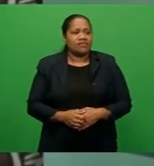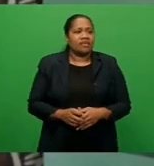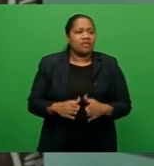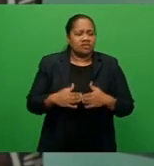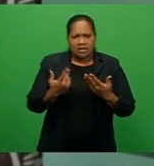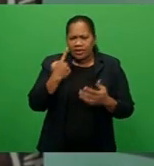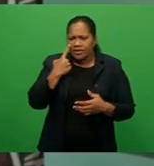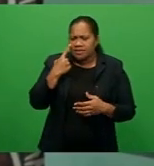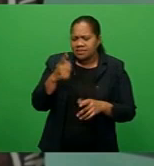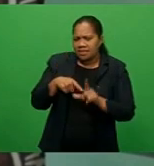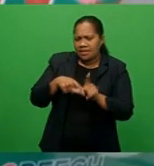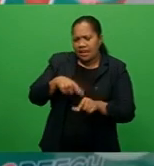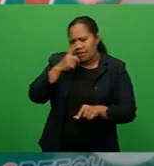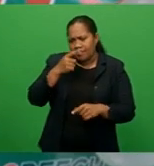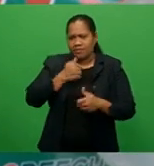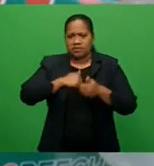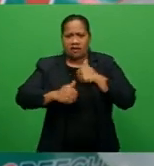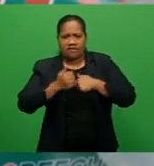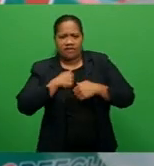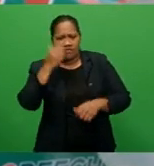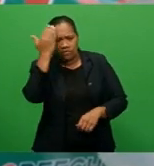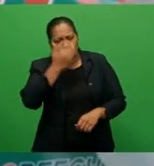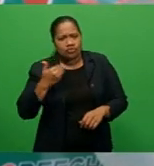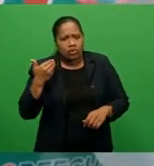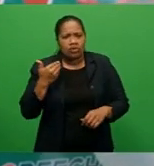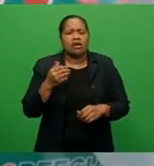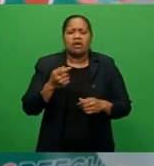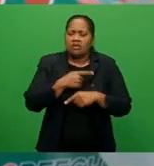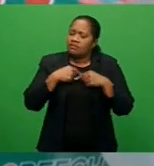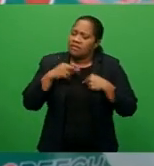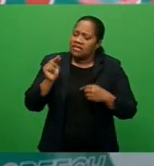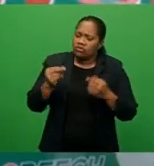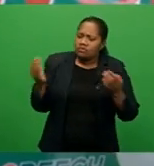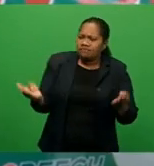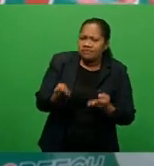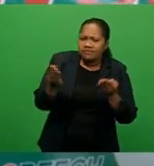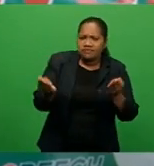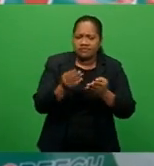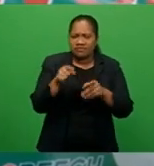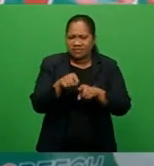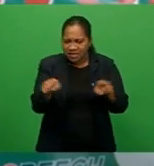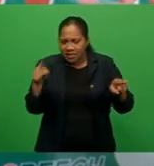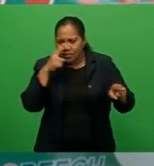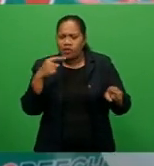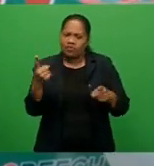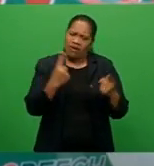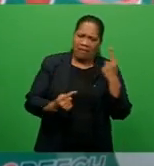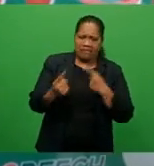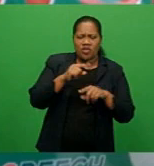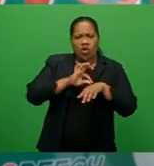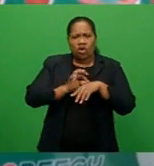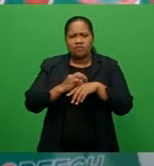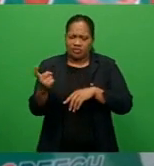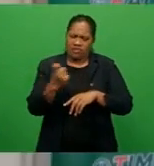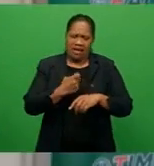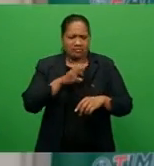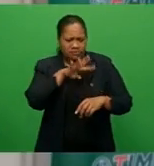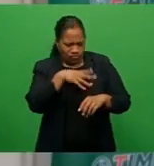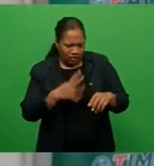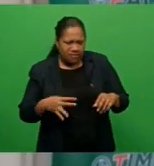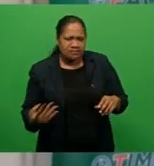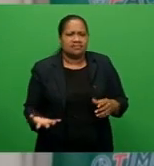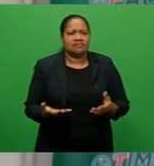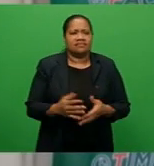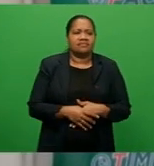suffering from stroke. We need to encourage the public at large to come over to hospital as soon as possible to seek medical advice.